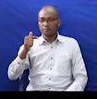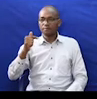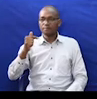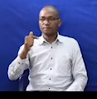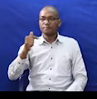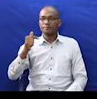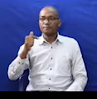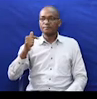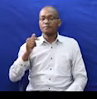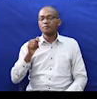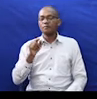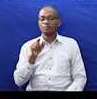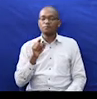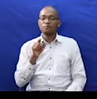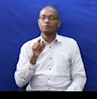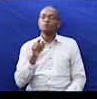tangent to